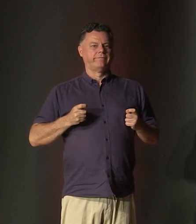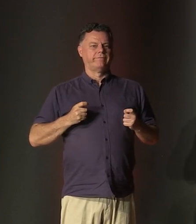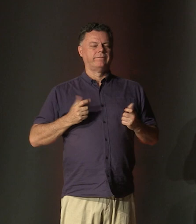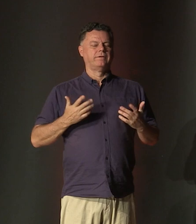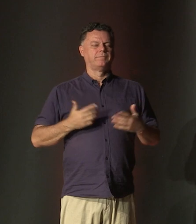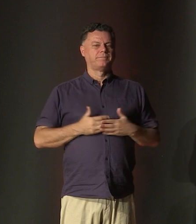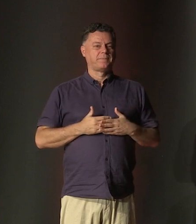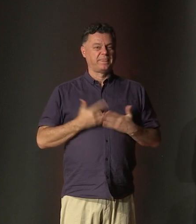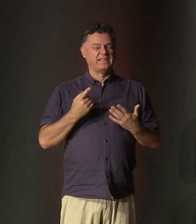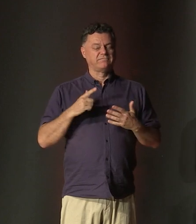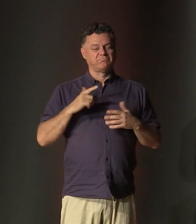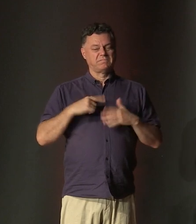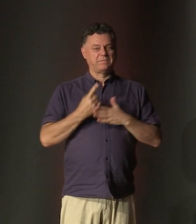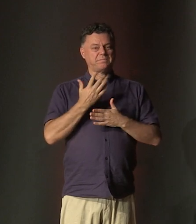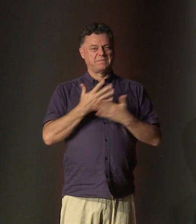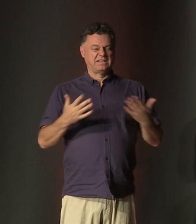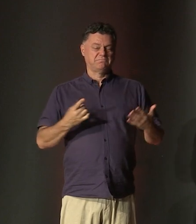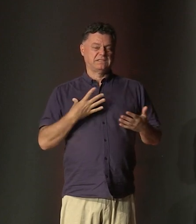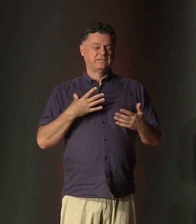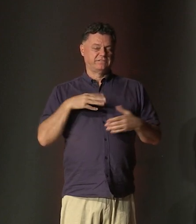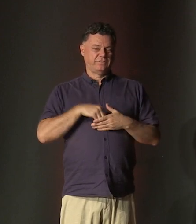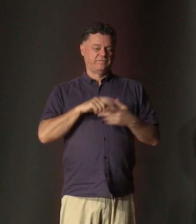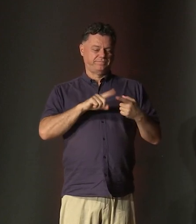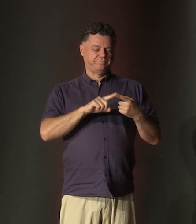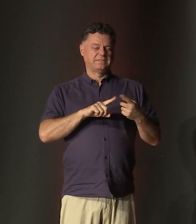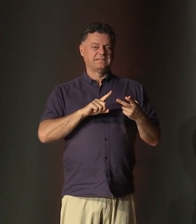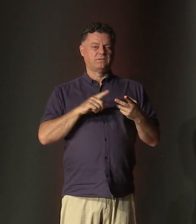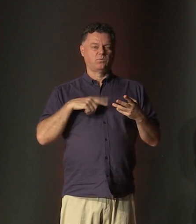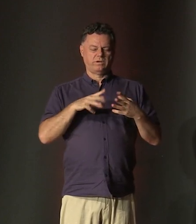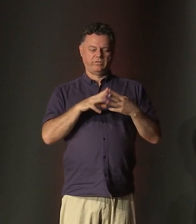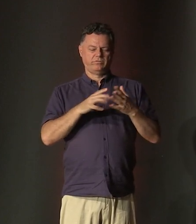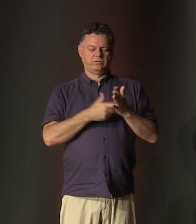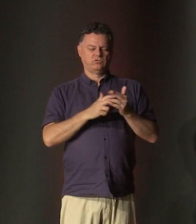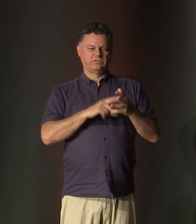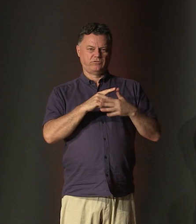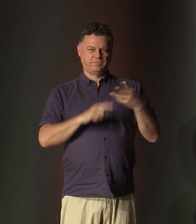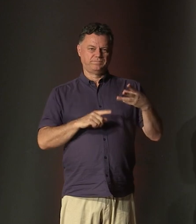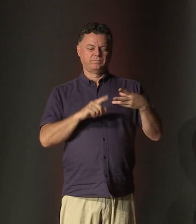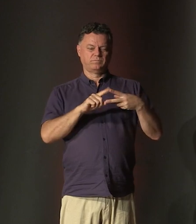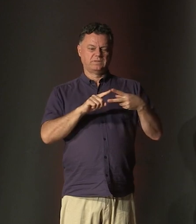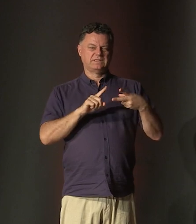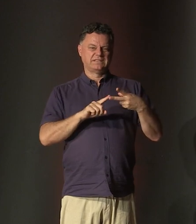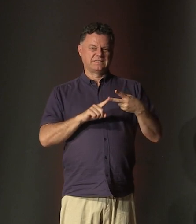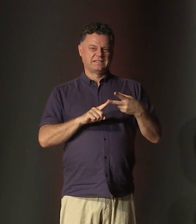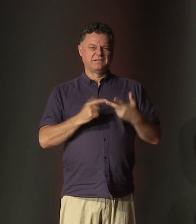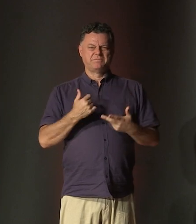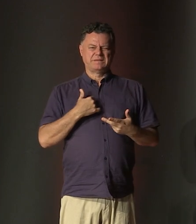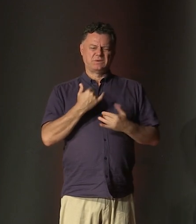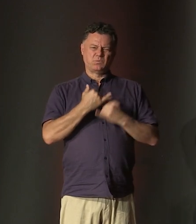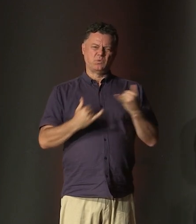The second reason that I was fearful of self-compassion was I was a little bit too attached to all that